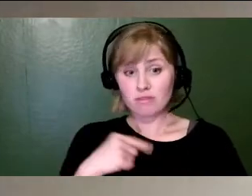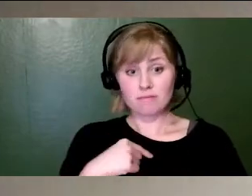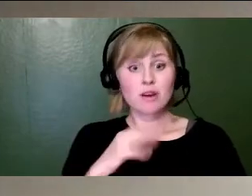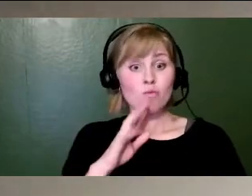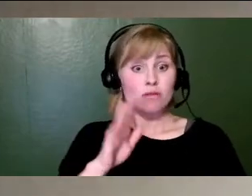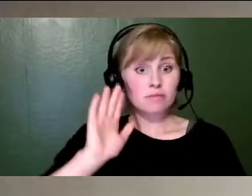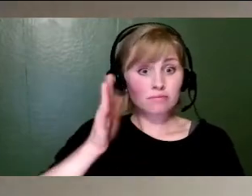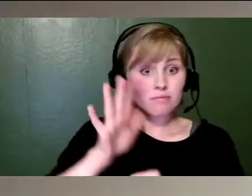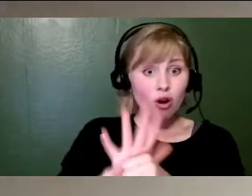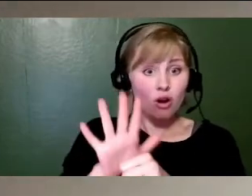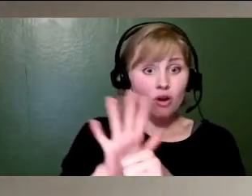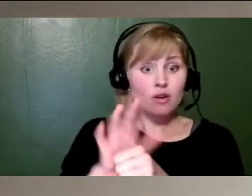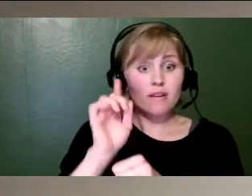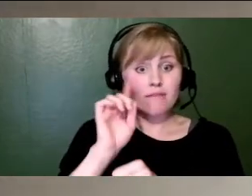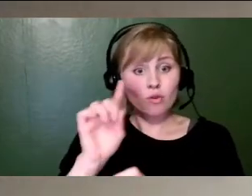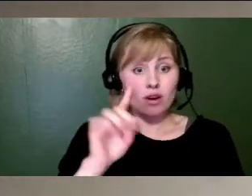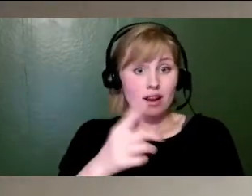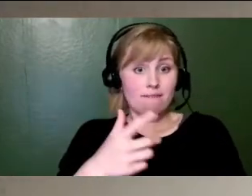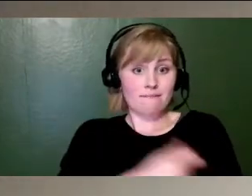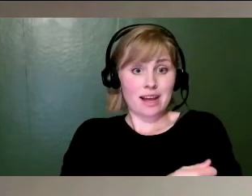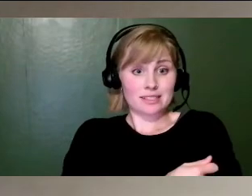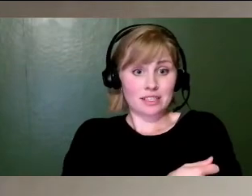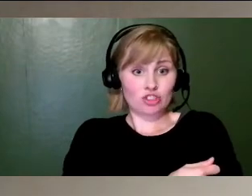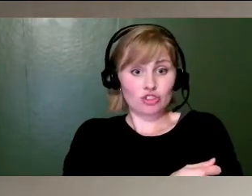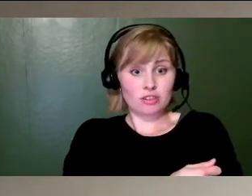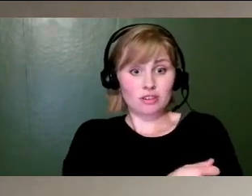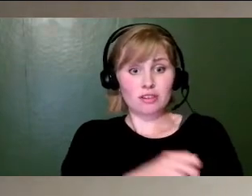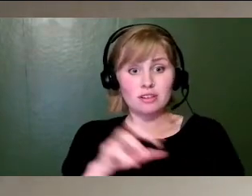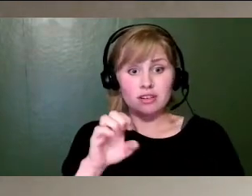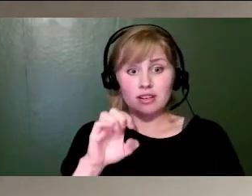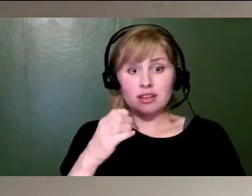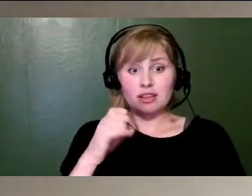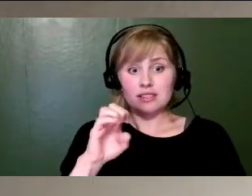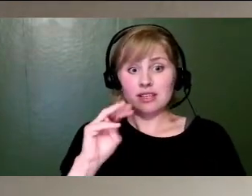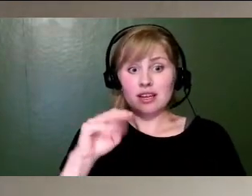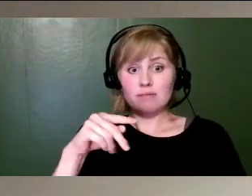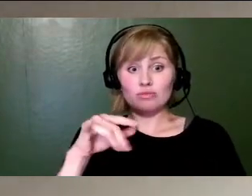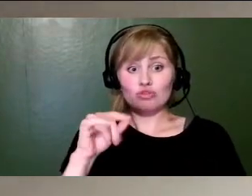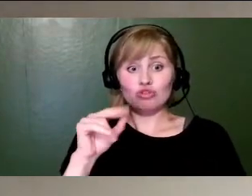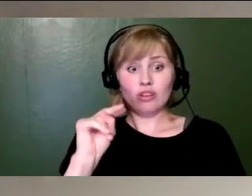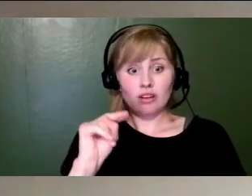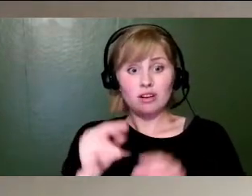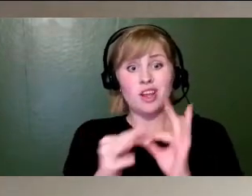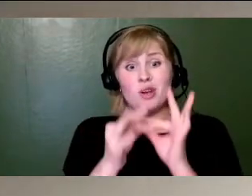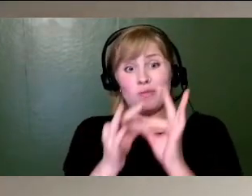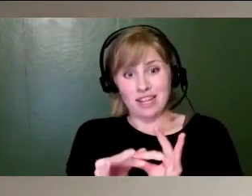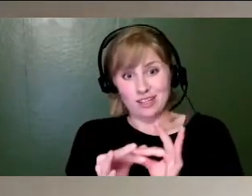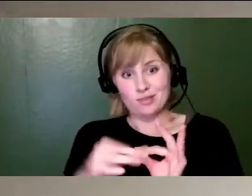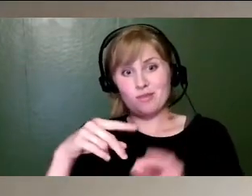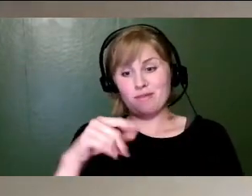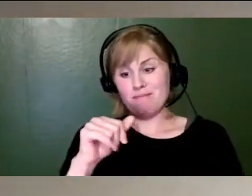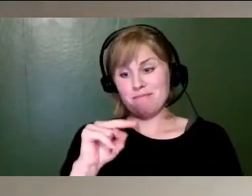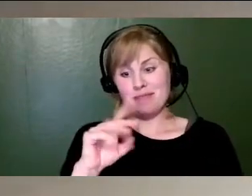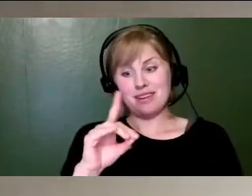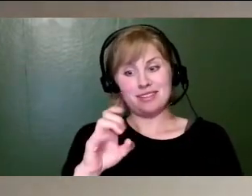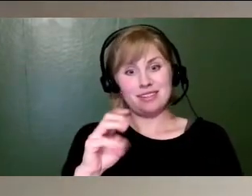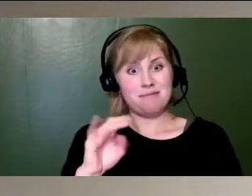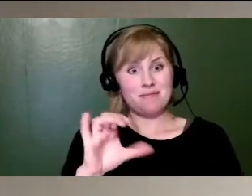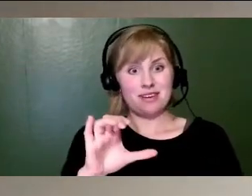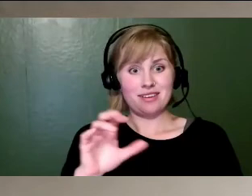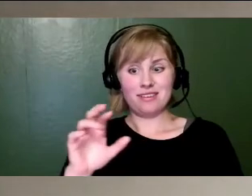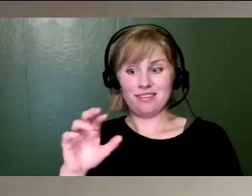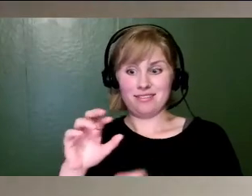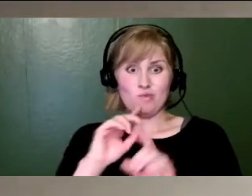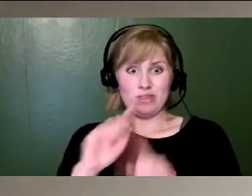for a vaccination exemption with respect to a pandemic response. So it rings a few bells. As